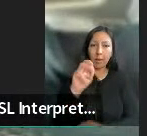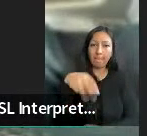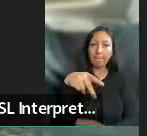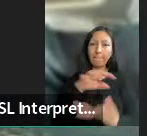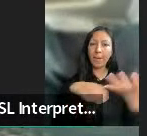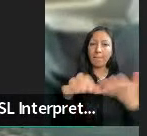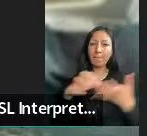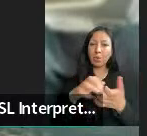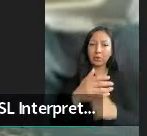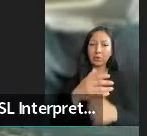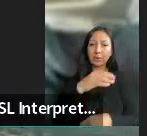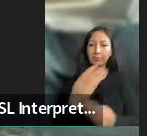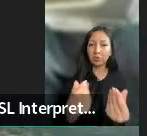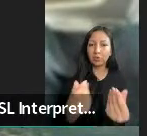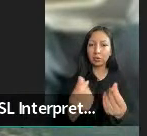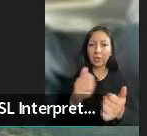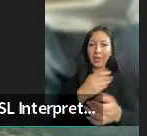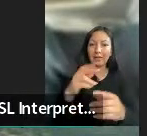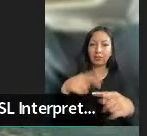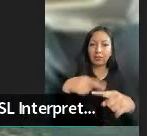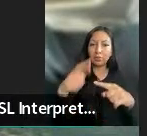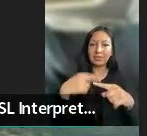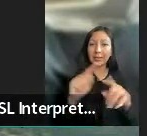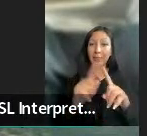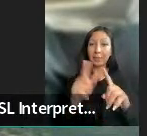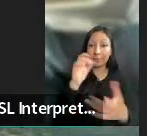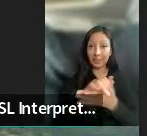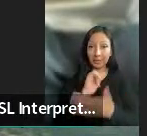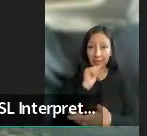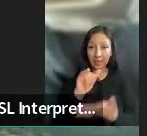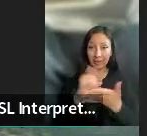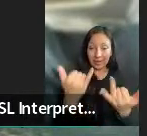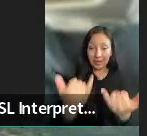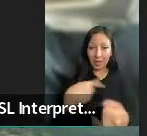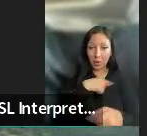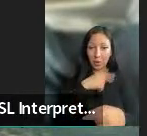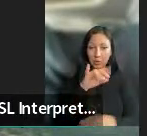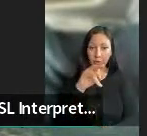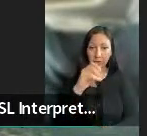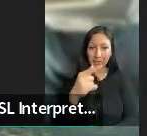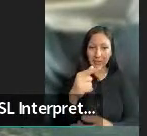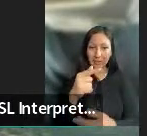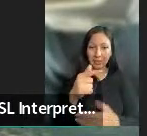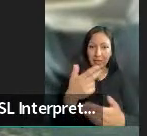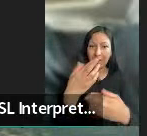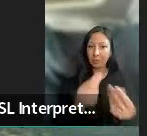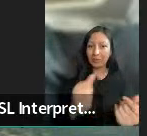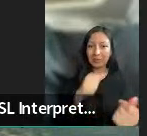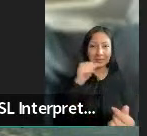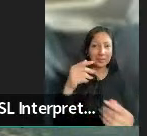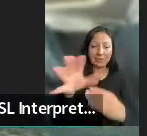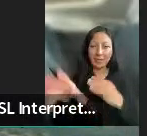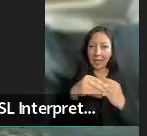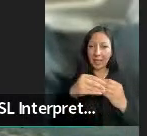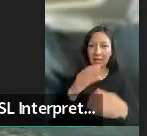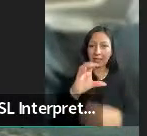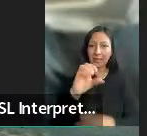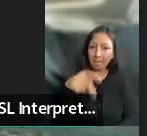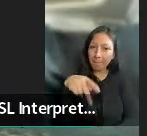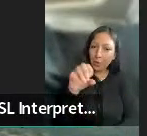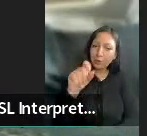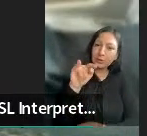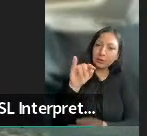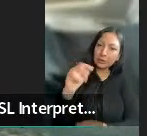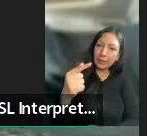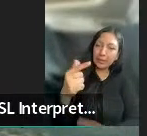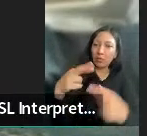recycling. Believe it or not, currently, our zoning resolution doesn't mention the words composting or recycling